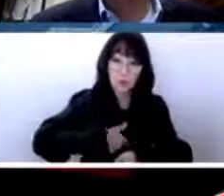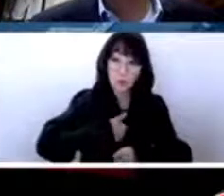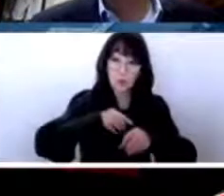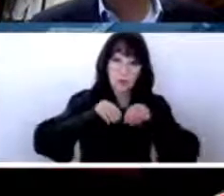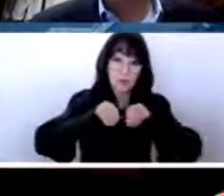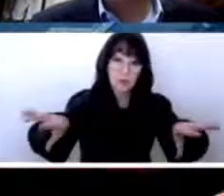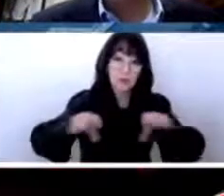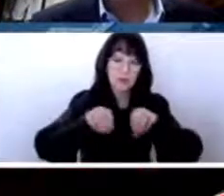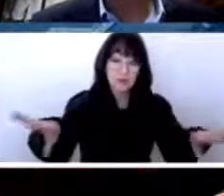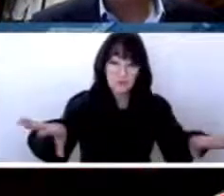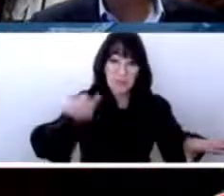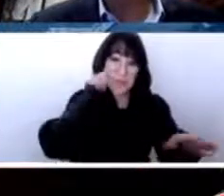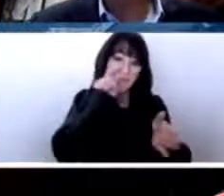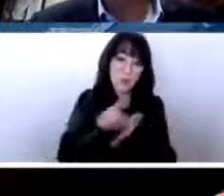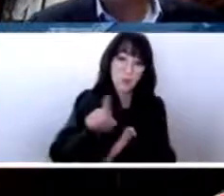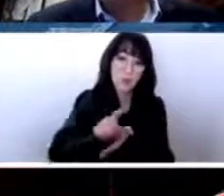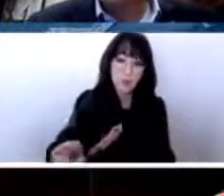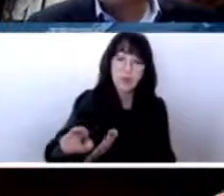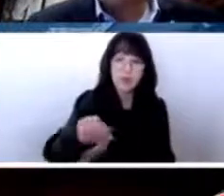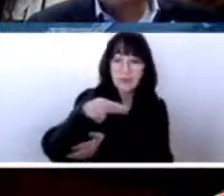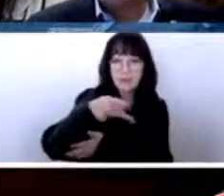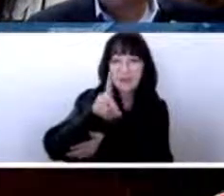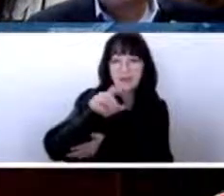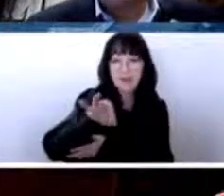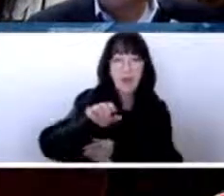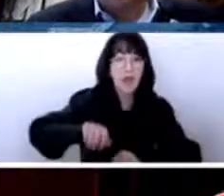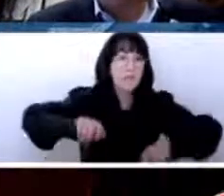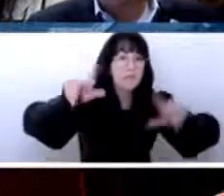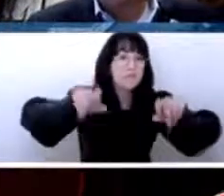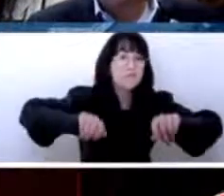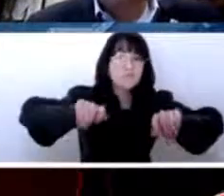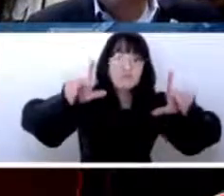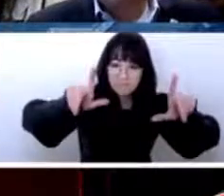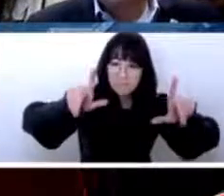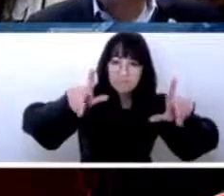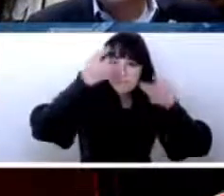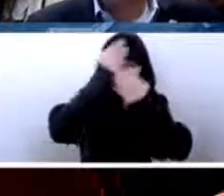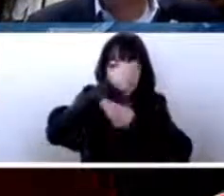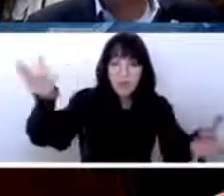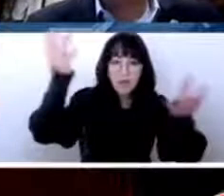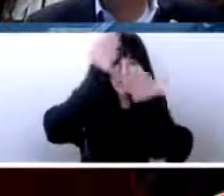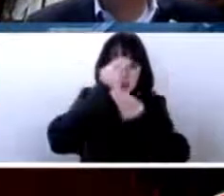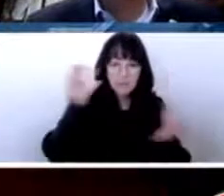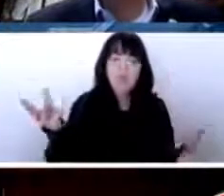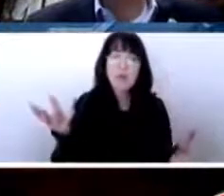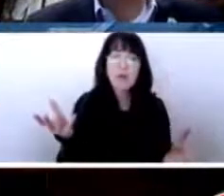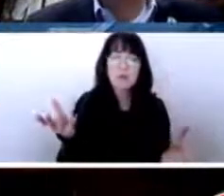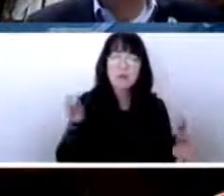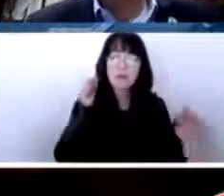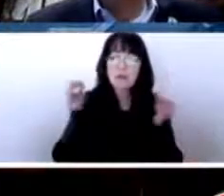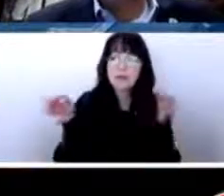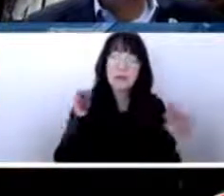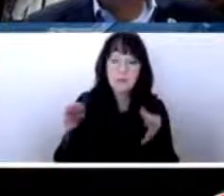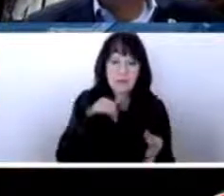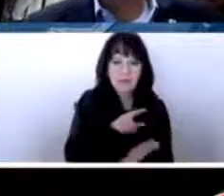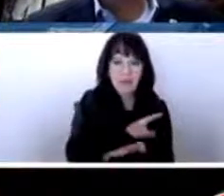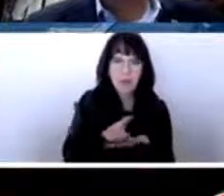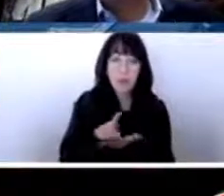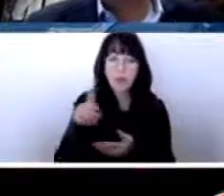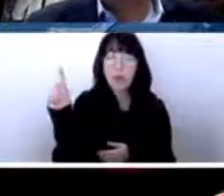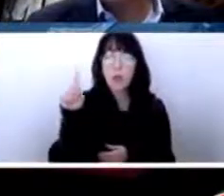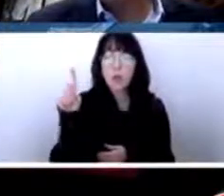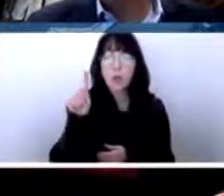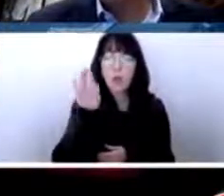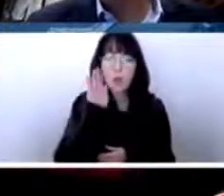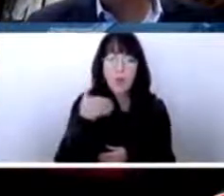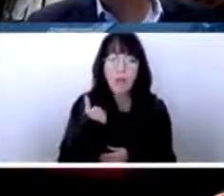weekly PDFs with the help of the communications team of where our testing sites are going to be for the week. We are going to hold back